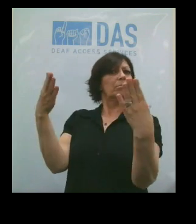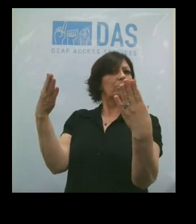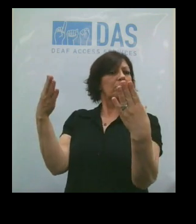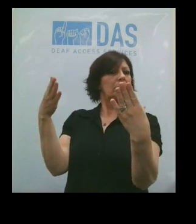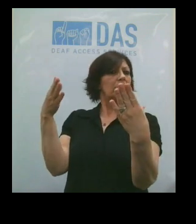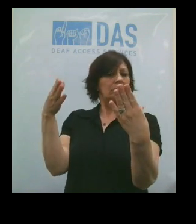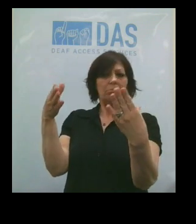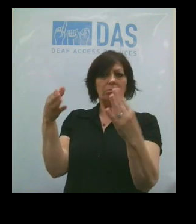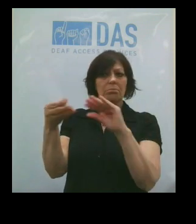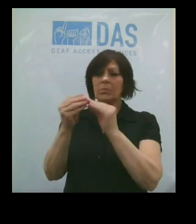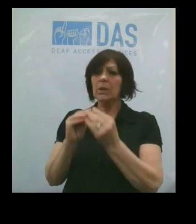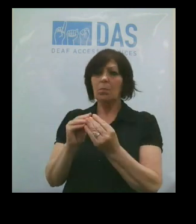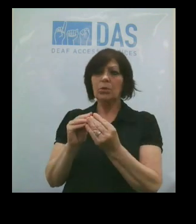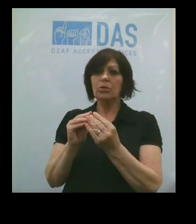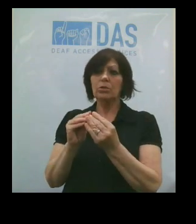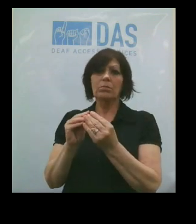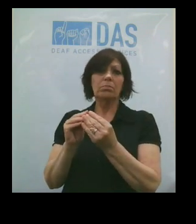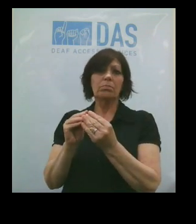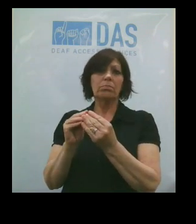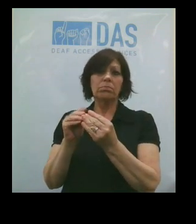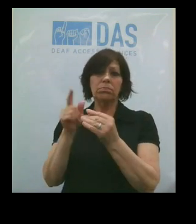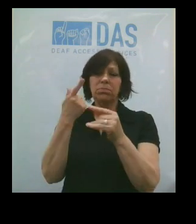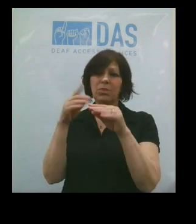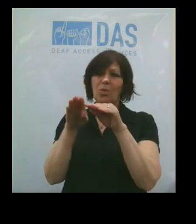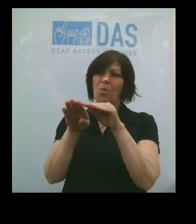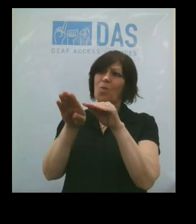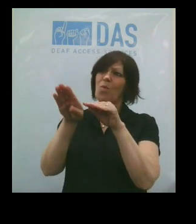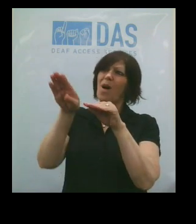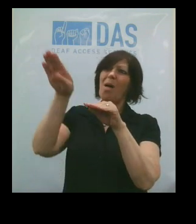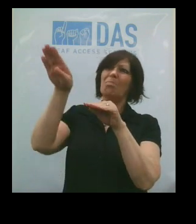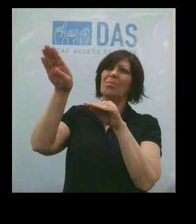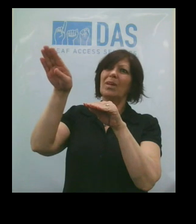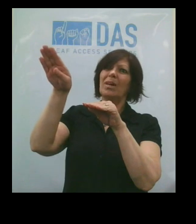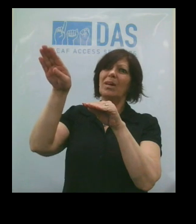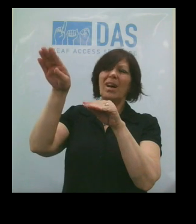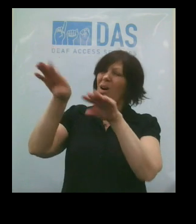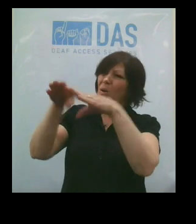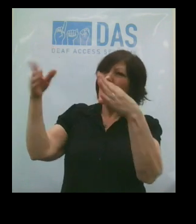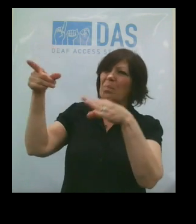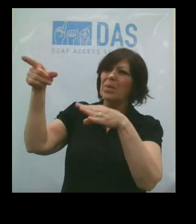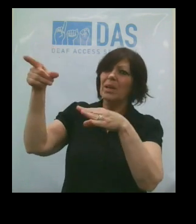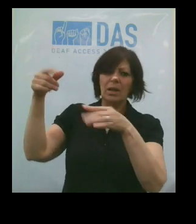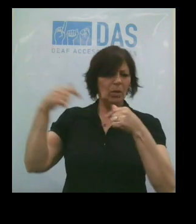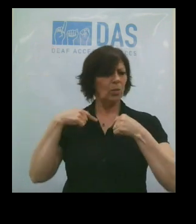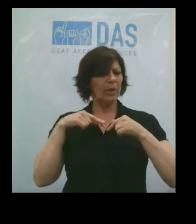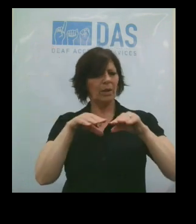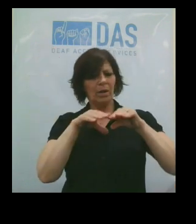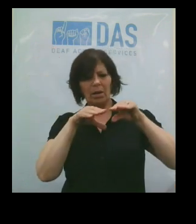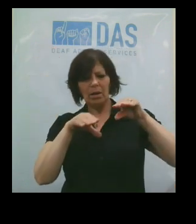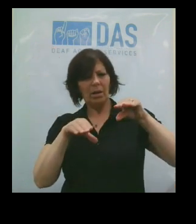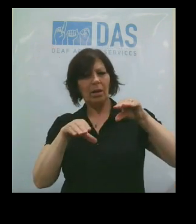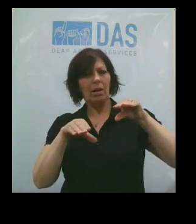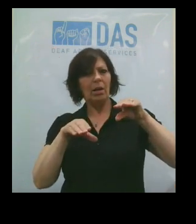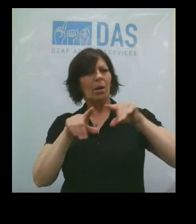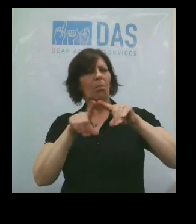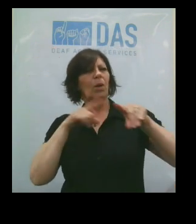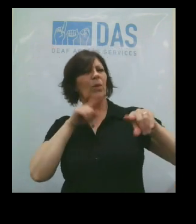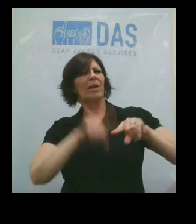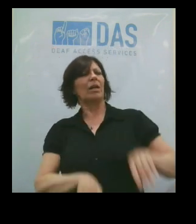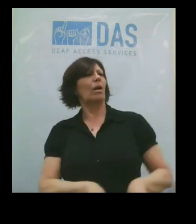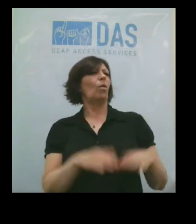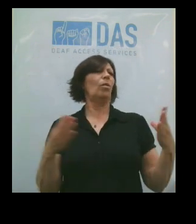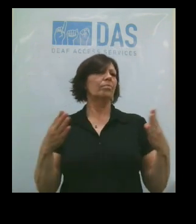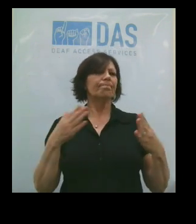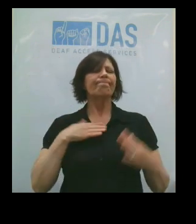with numbers that actually were going the opposite way, going up, while we actually are going downwards, and in this metric we have not been met. I've expressed